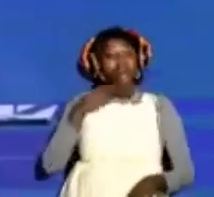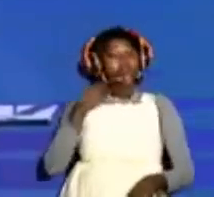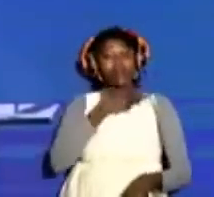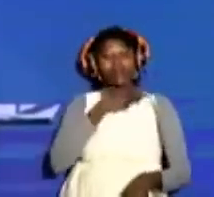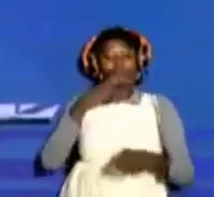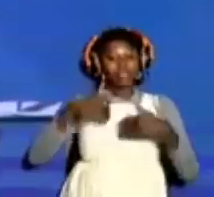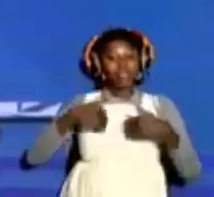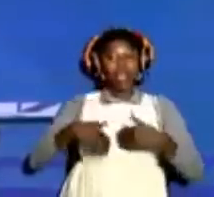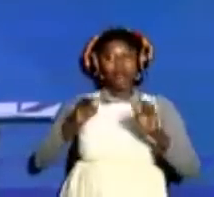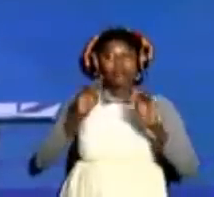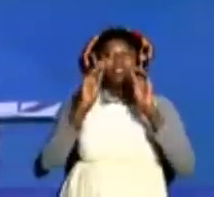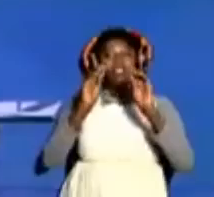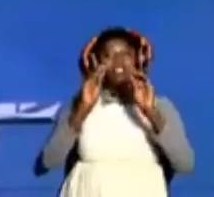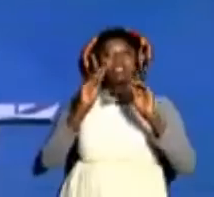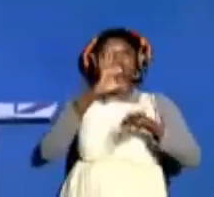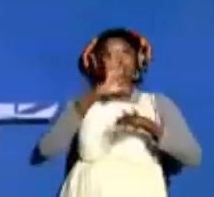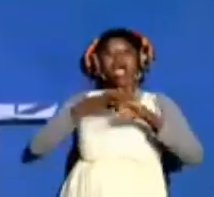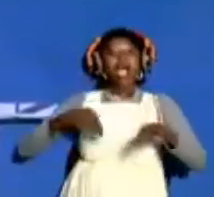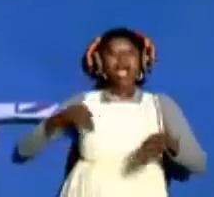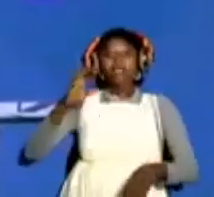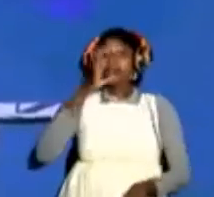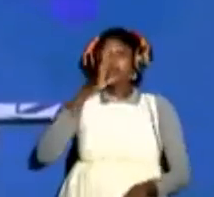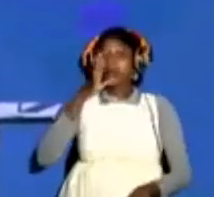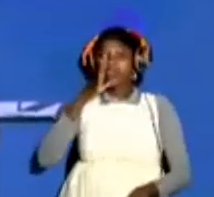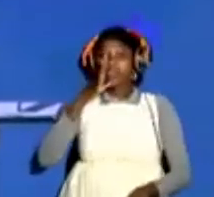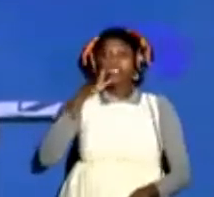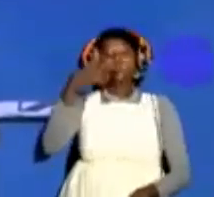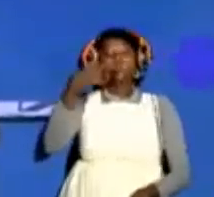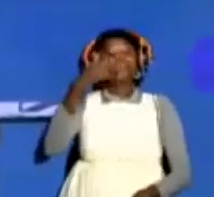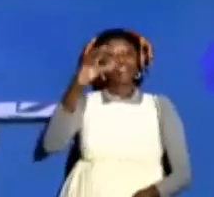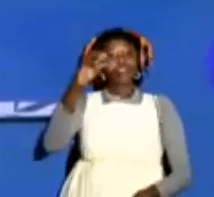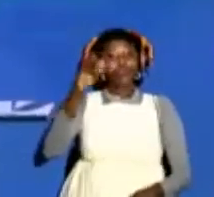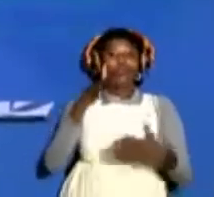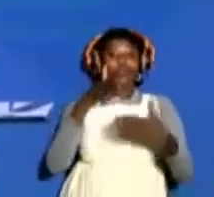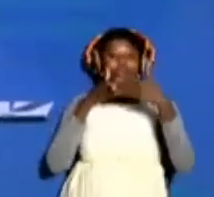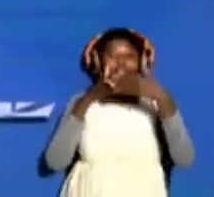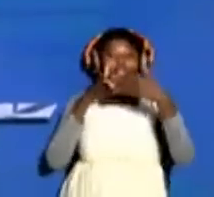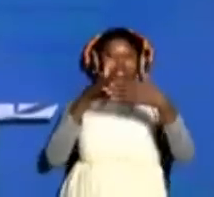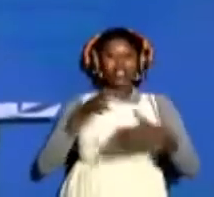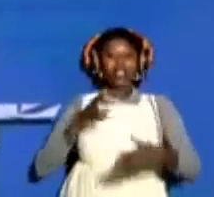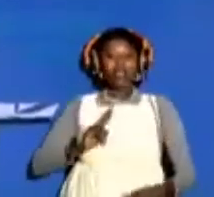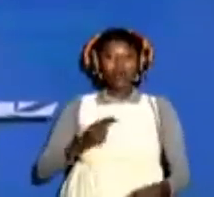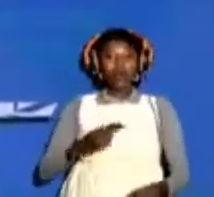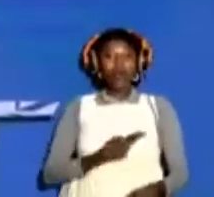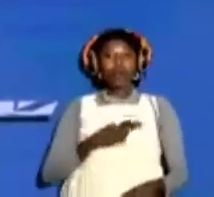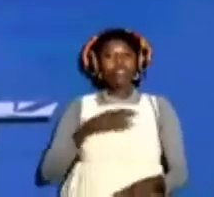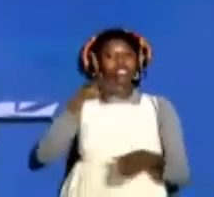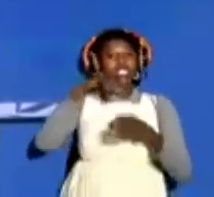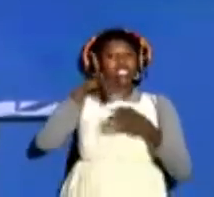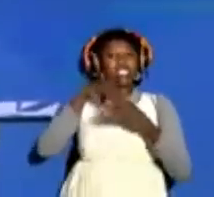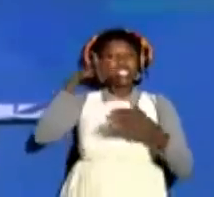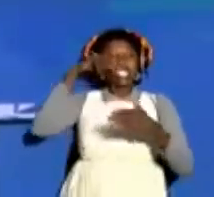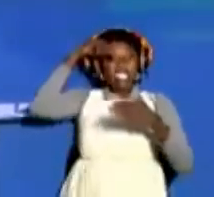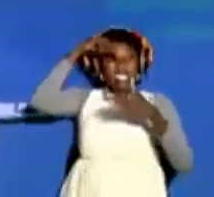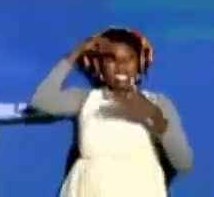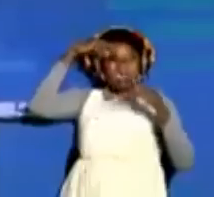it, and our mommy in the Lord, Mommy Gio, has just led us a very